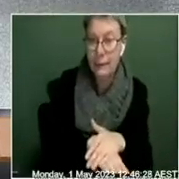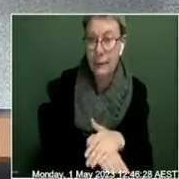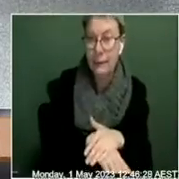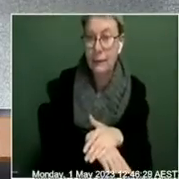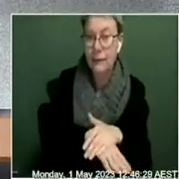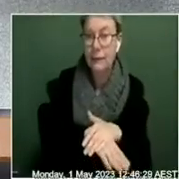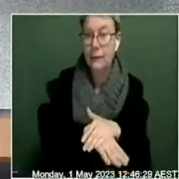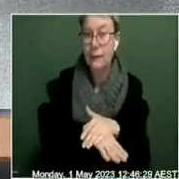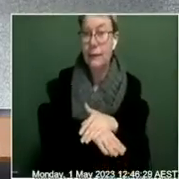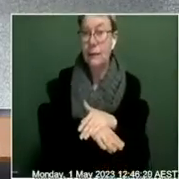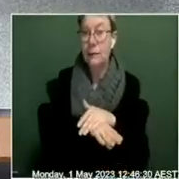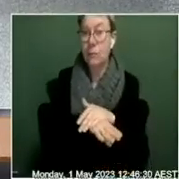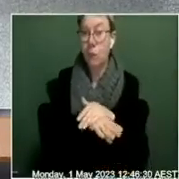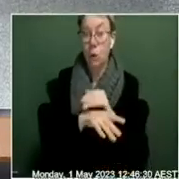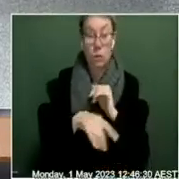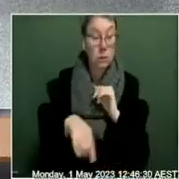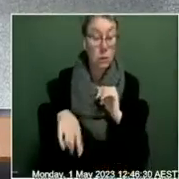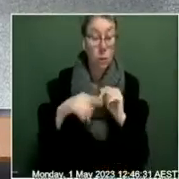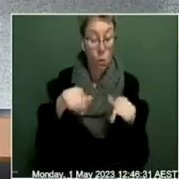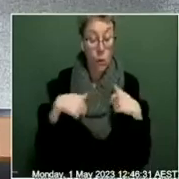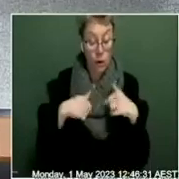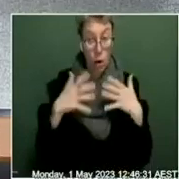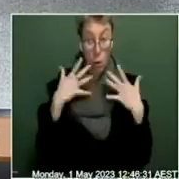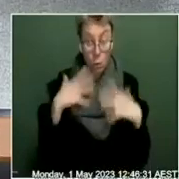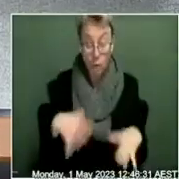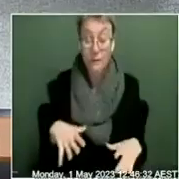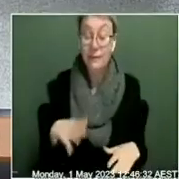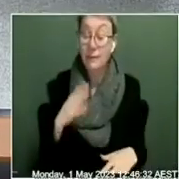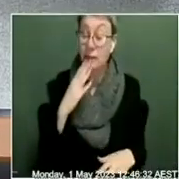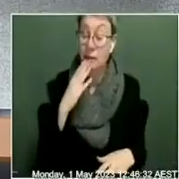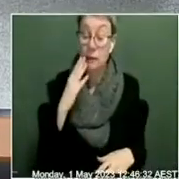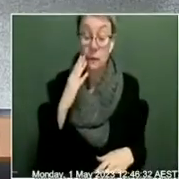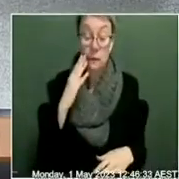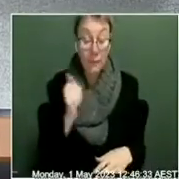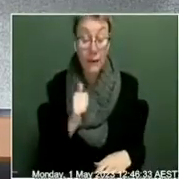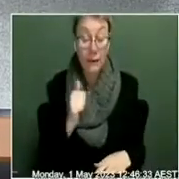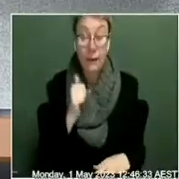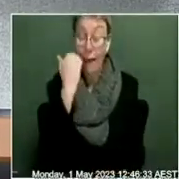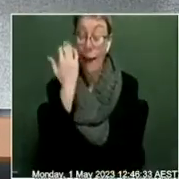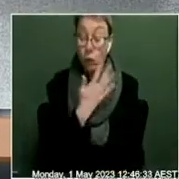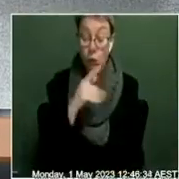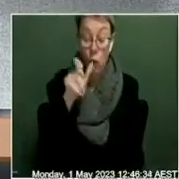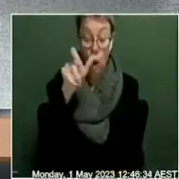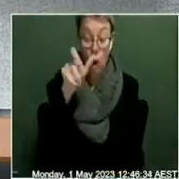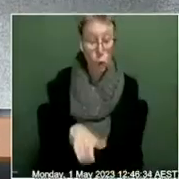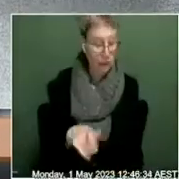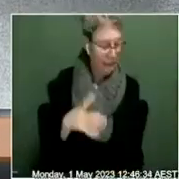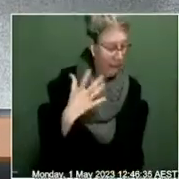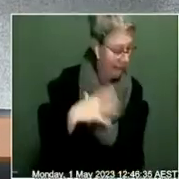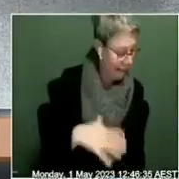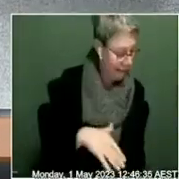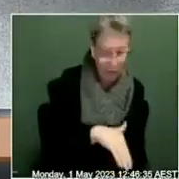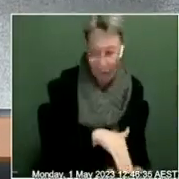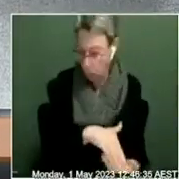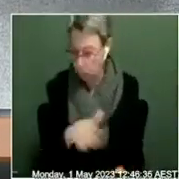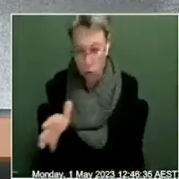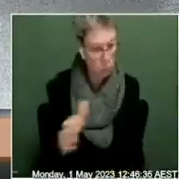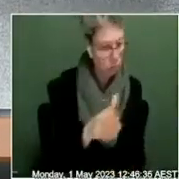seek out support for mental health and AOD, that they could approach